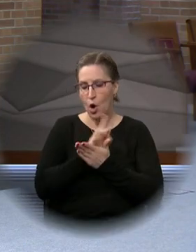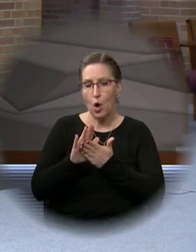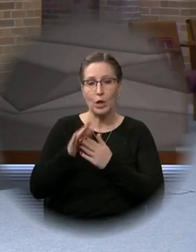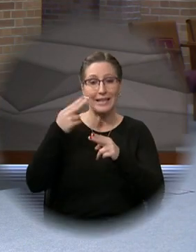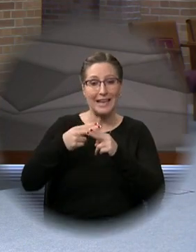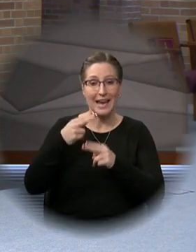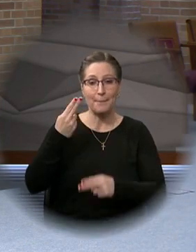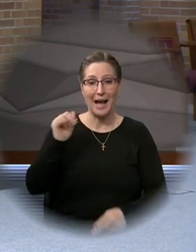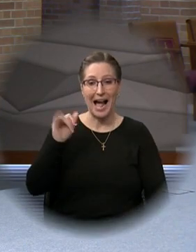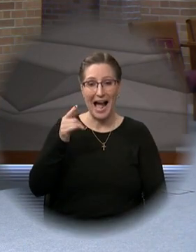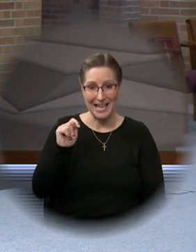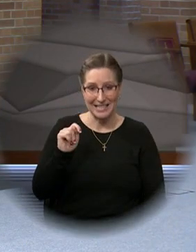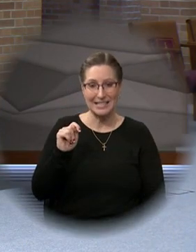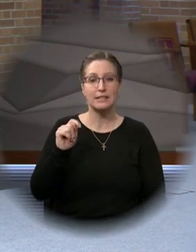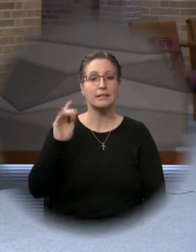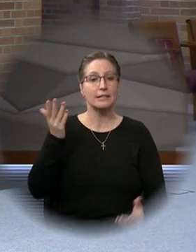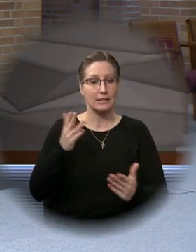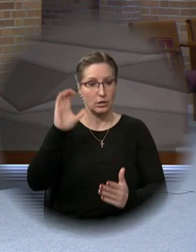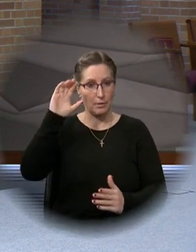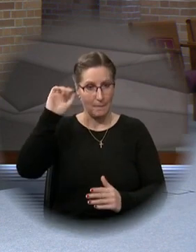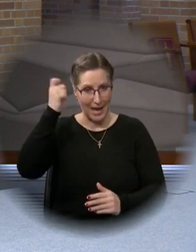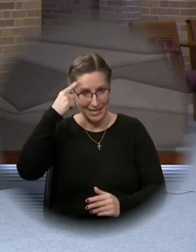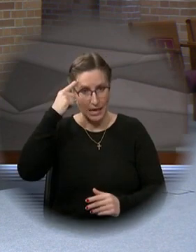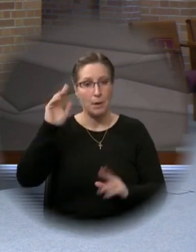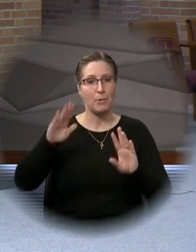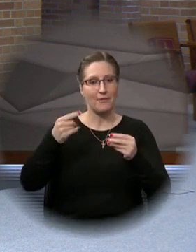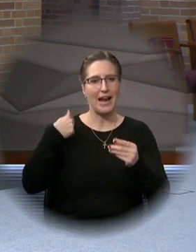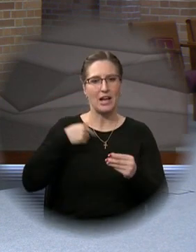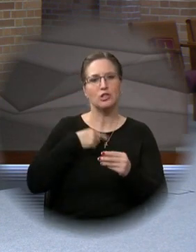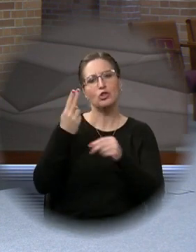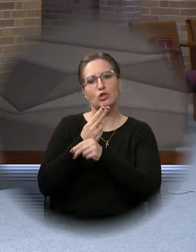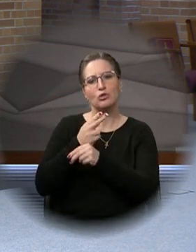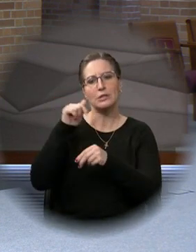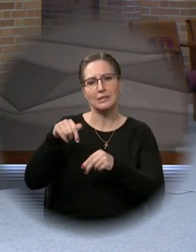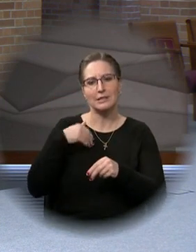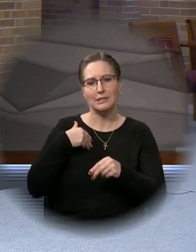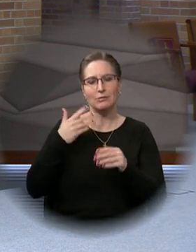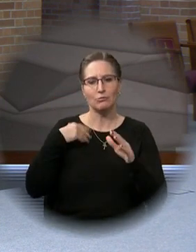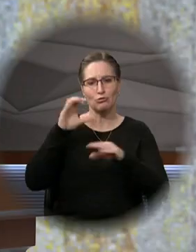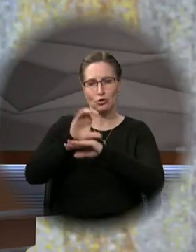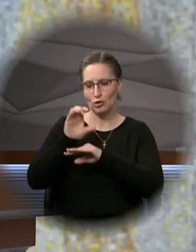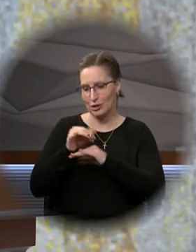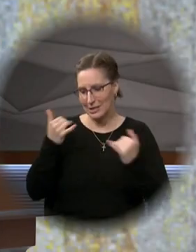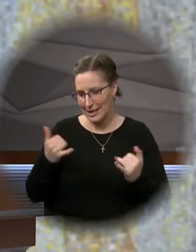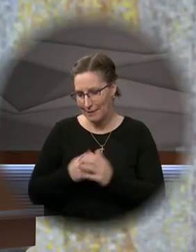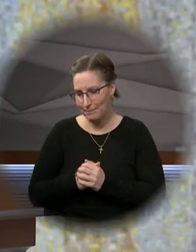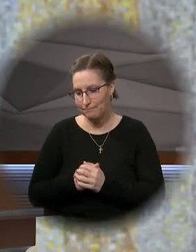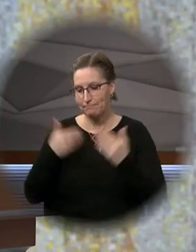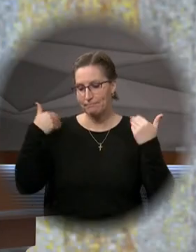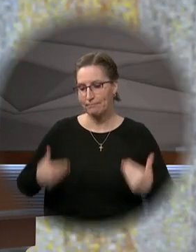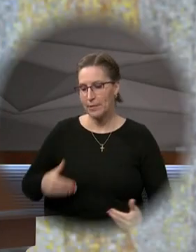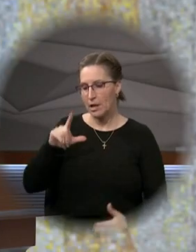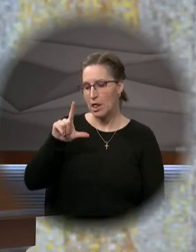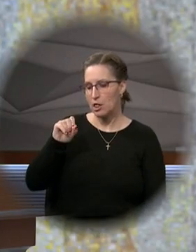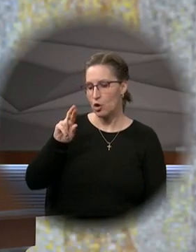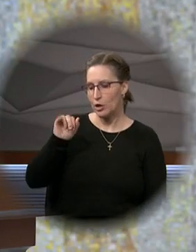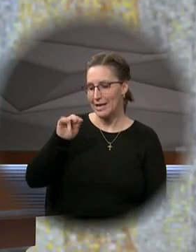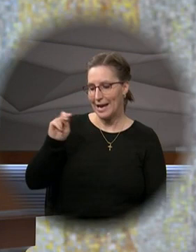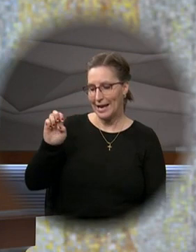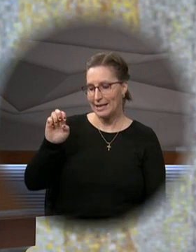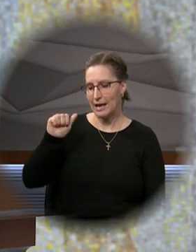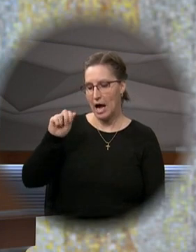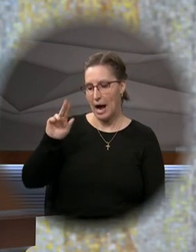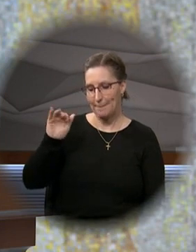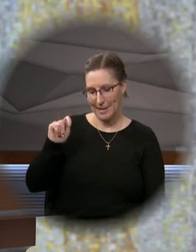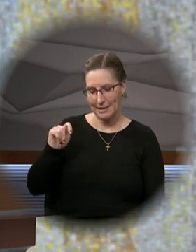Name Heights in Madison, who provided the use of the Holy Name Oratory. I am Lorianne Abbott. It